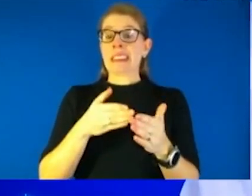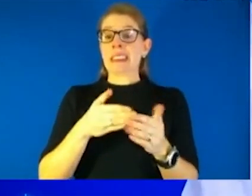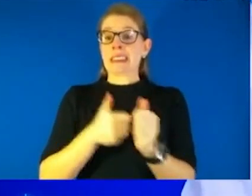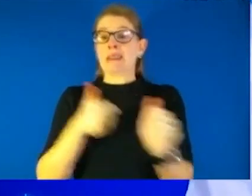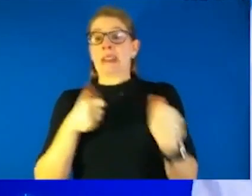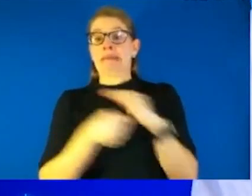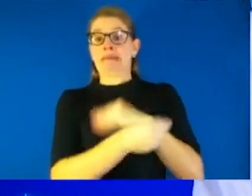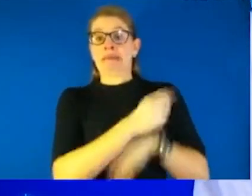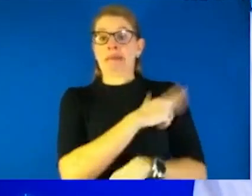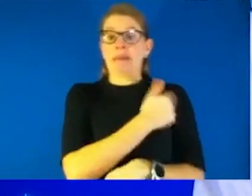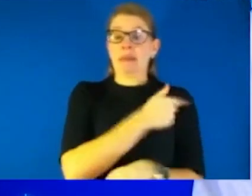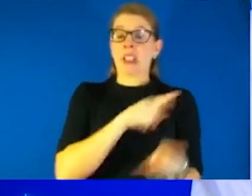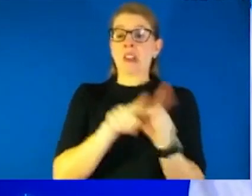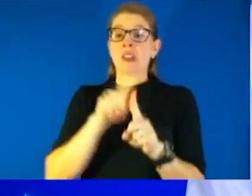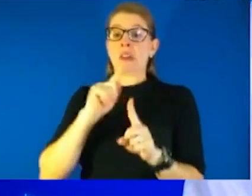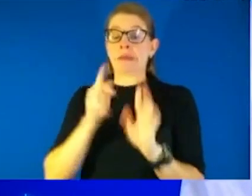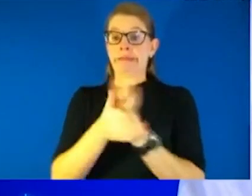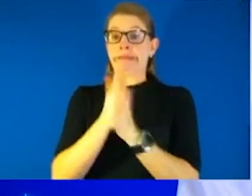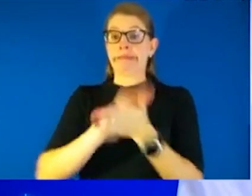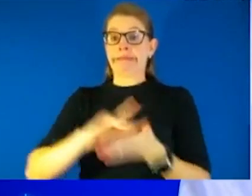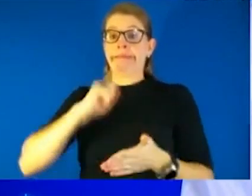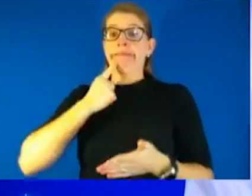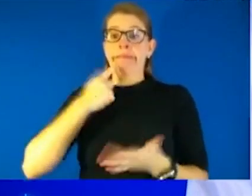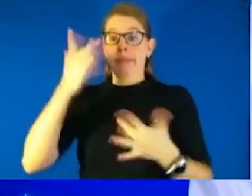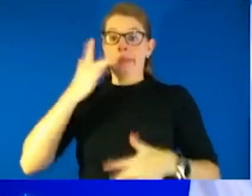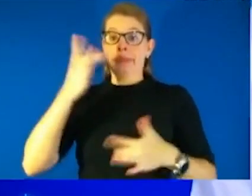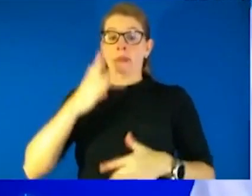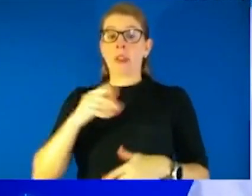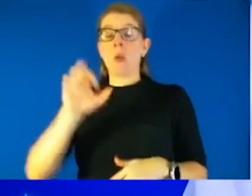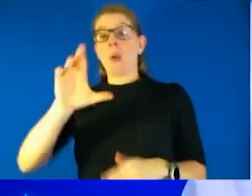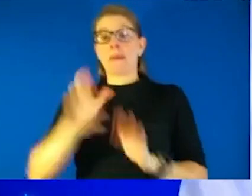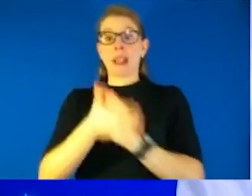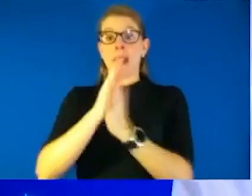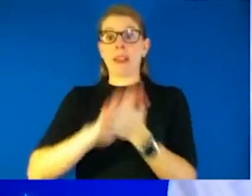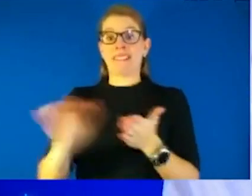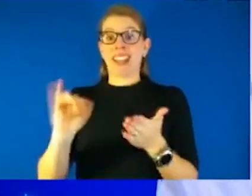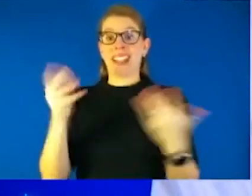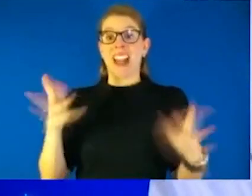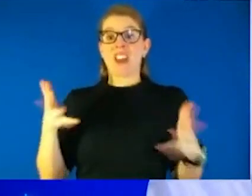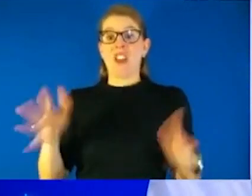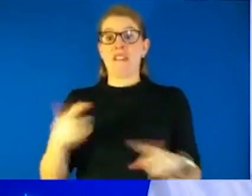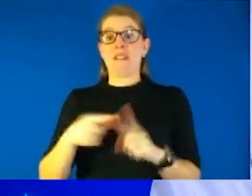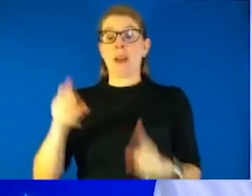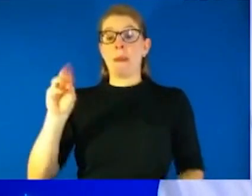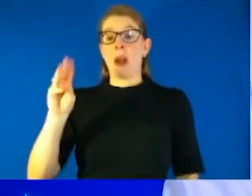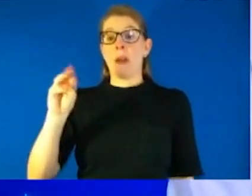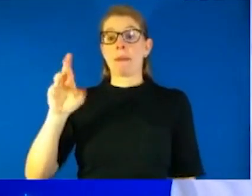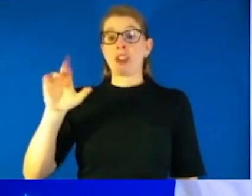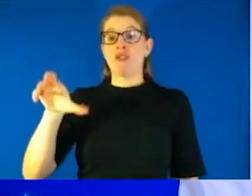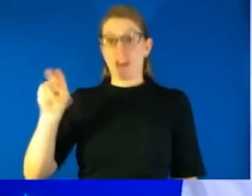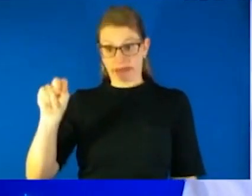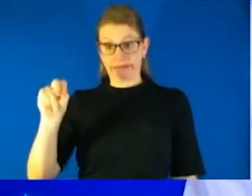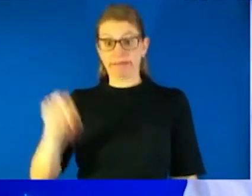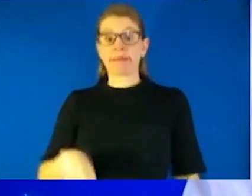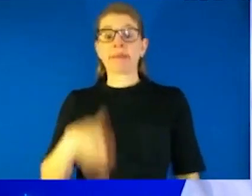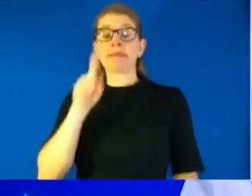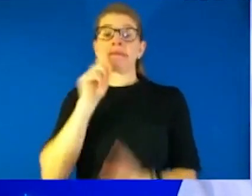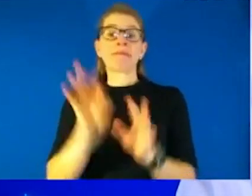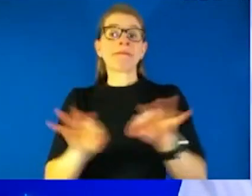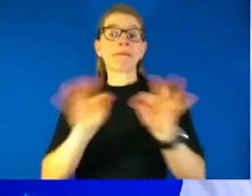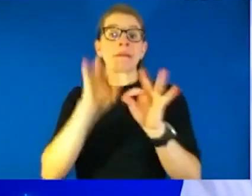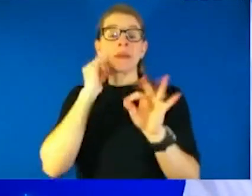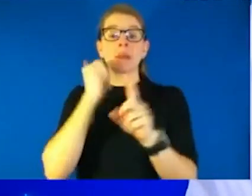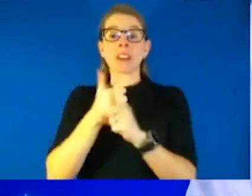but also possibly just getting infected at all, even from Omicron. So I think it is very important if you have been